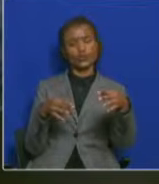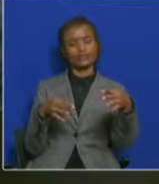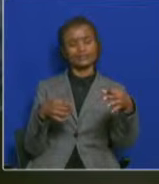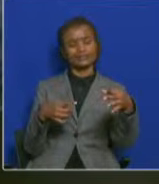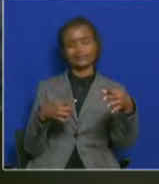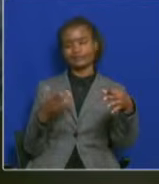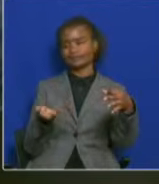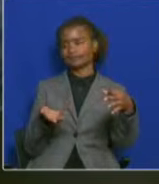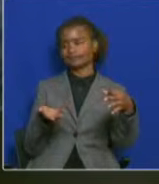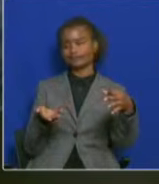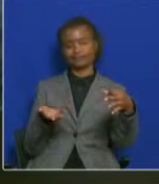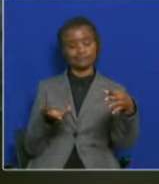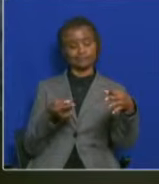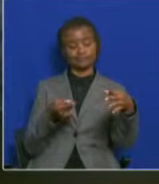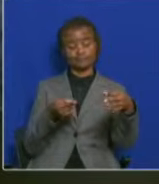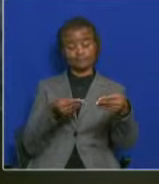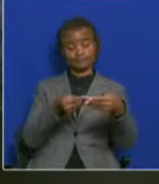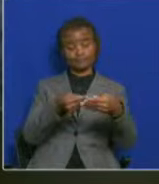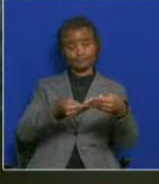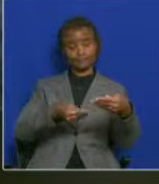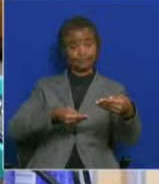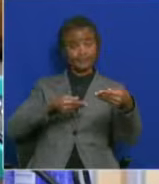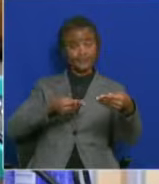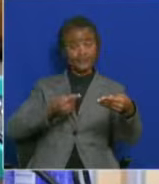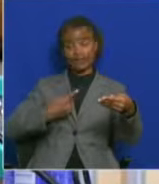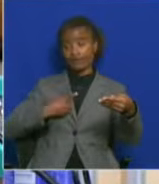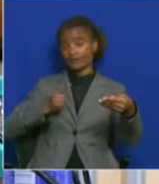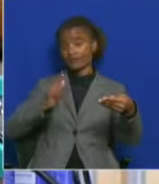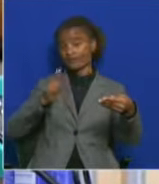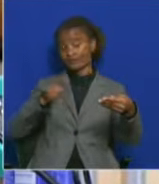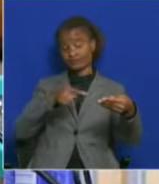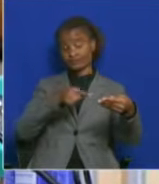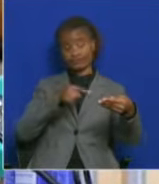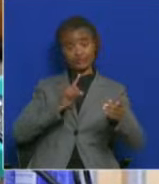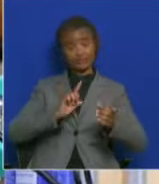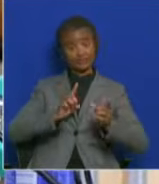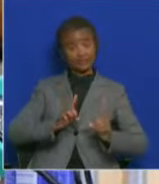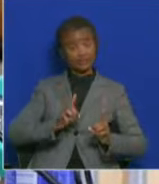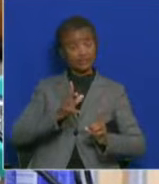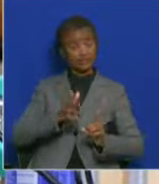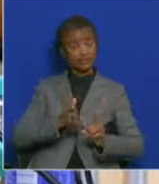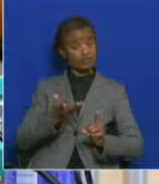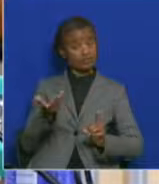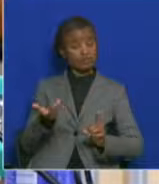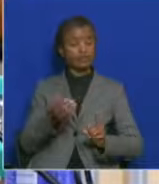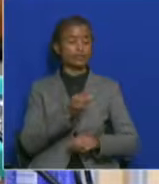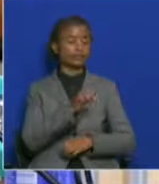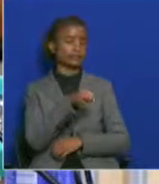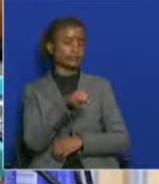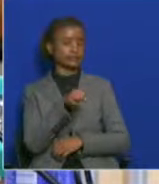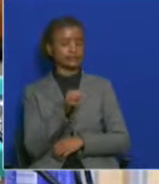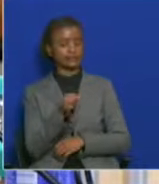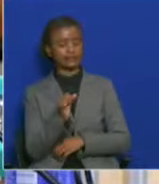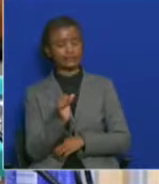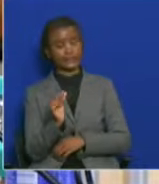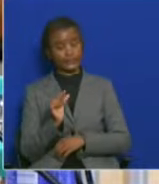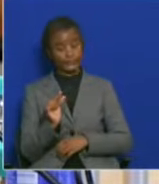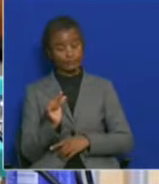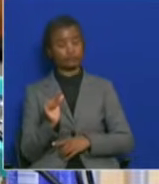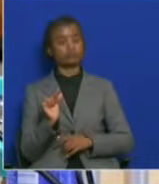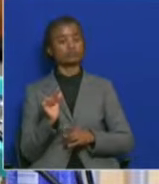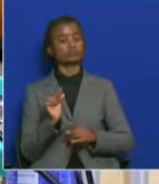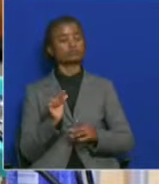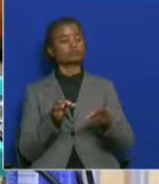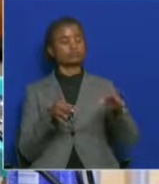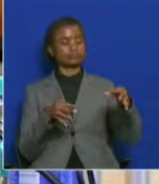be introducing it at a later stage? I will be introducing it shortly. Shortly. Chair. All right. It all is right. relevant to the first topic